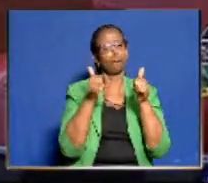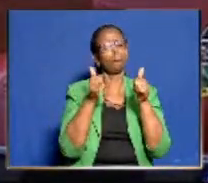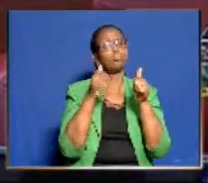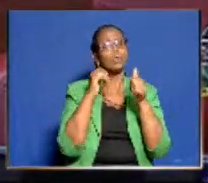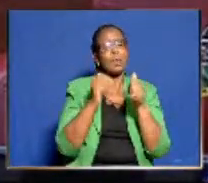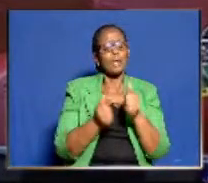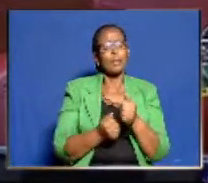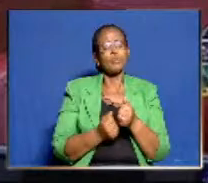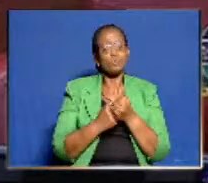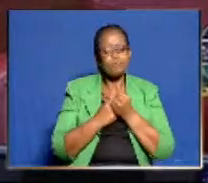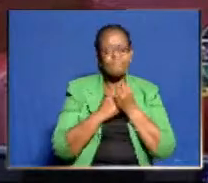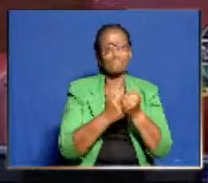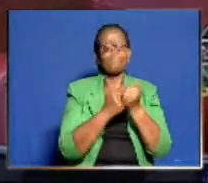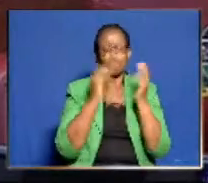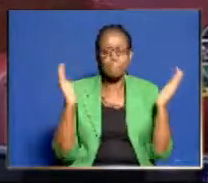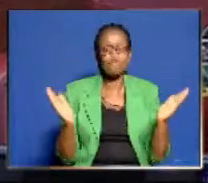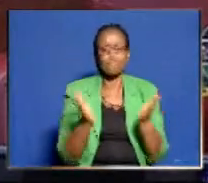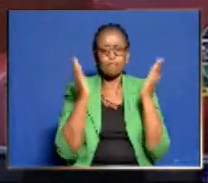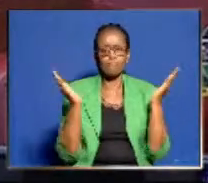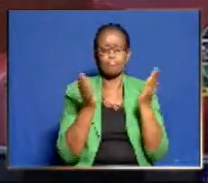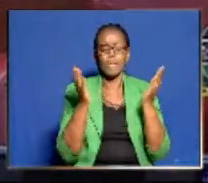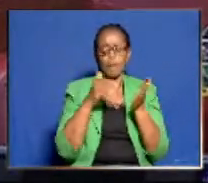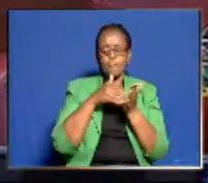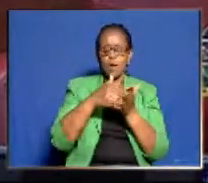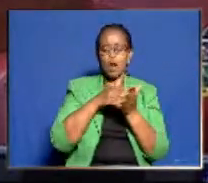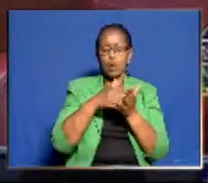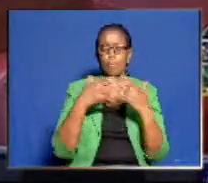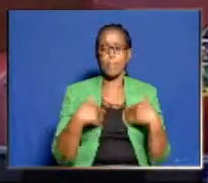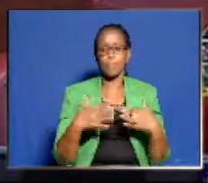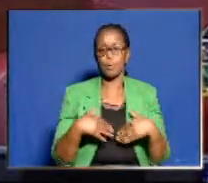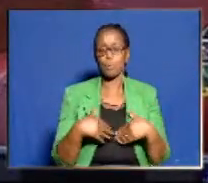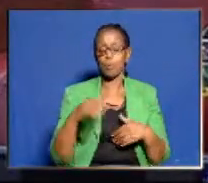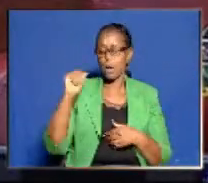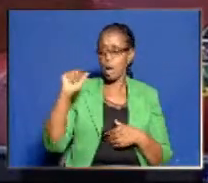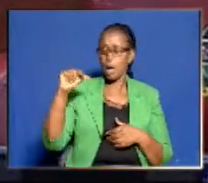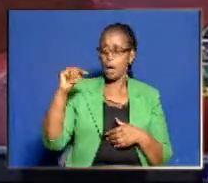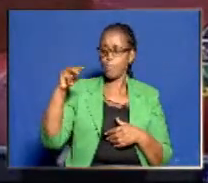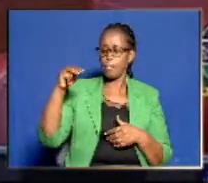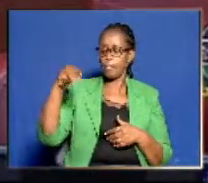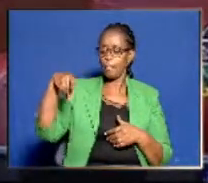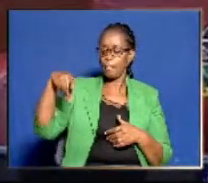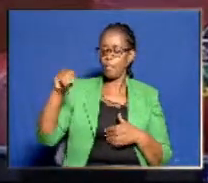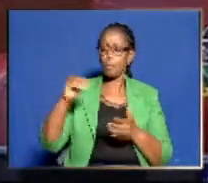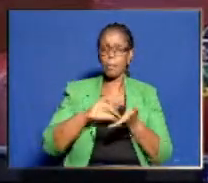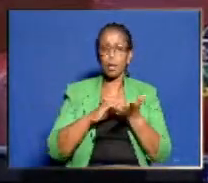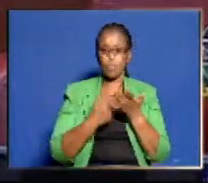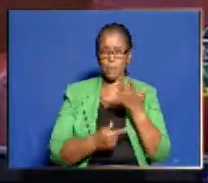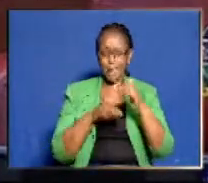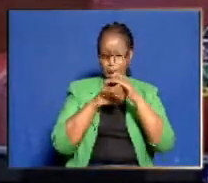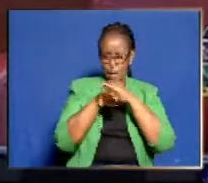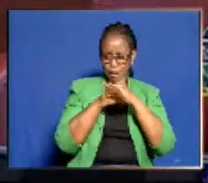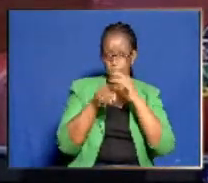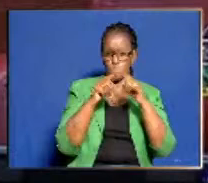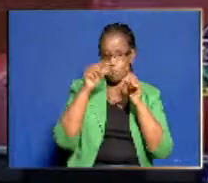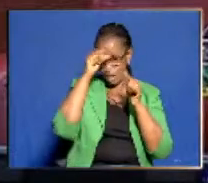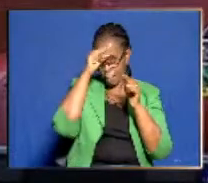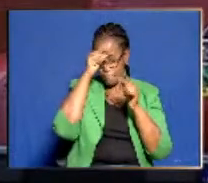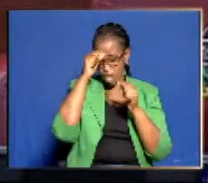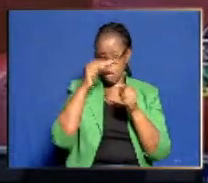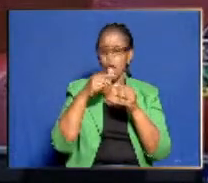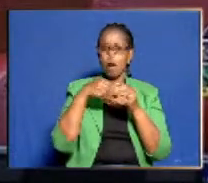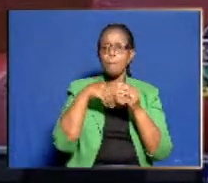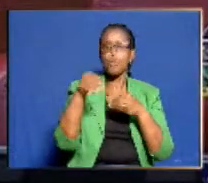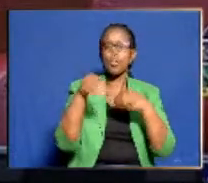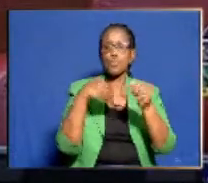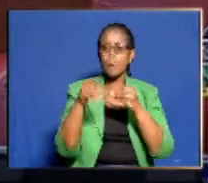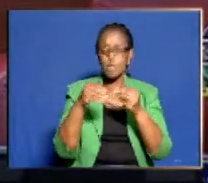vulnerable members of our society. ACPO, in full, means access to government procurement opportunities by persons